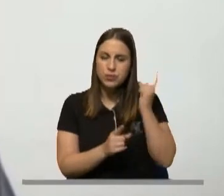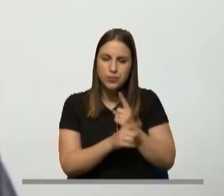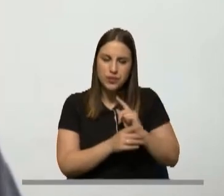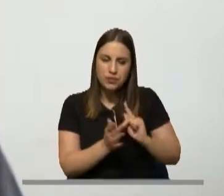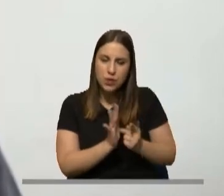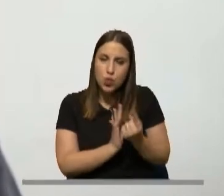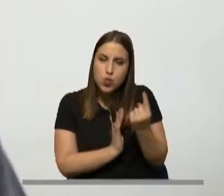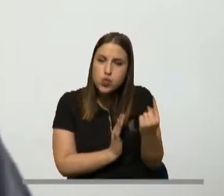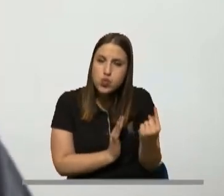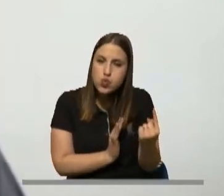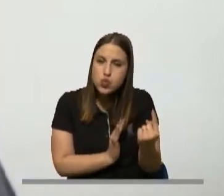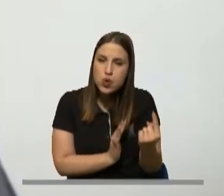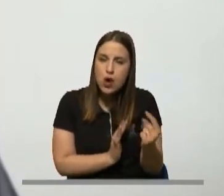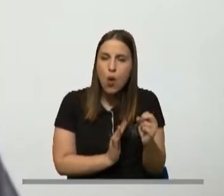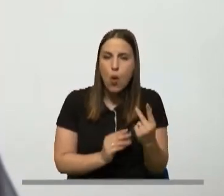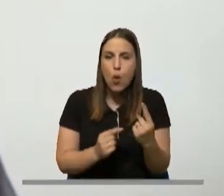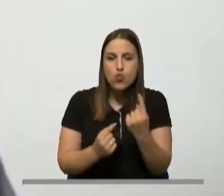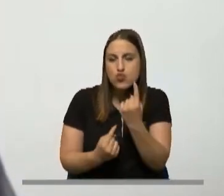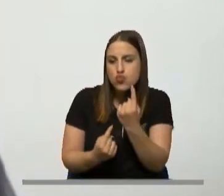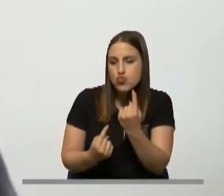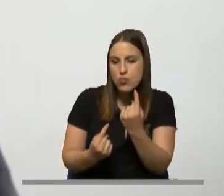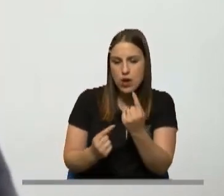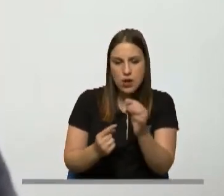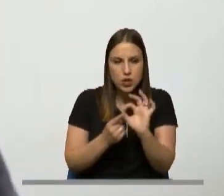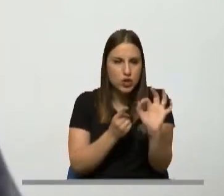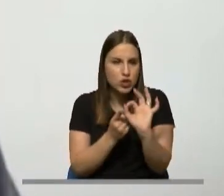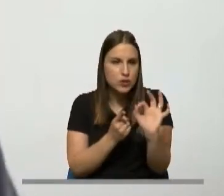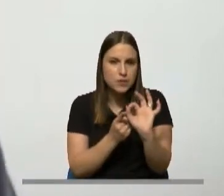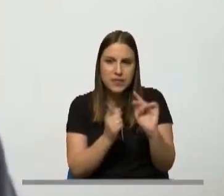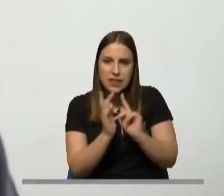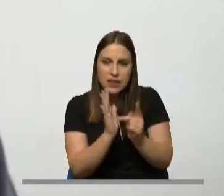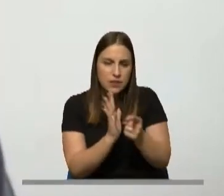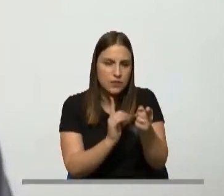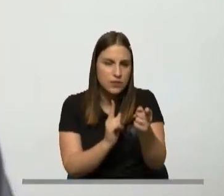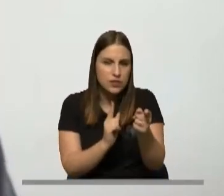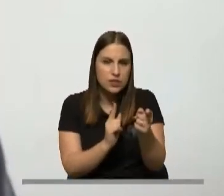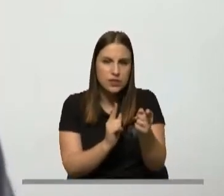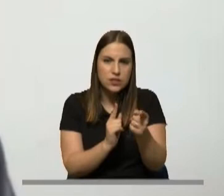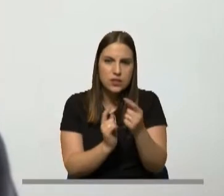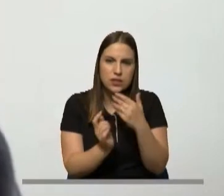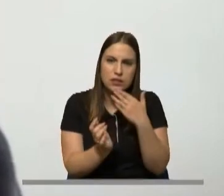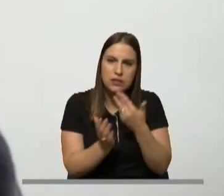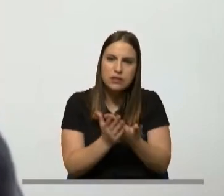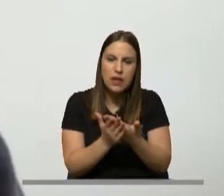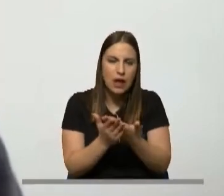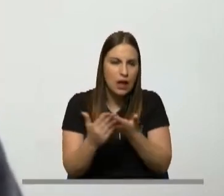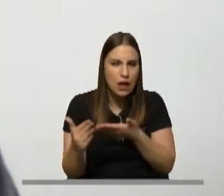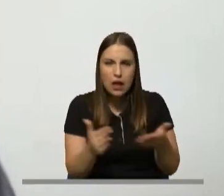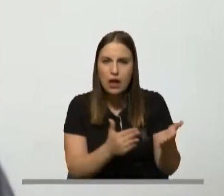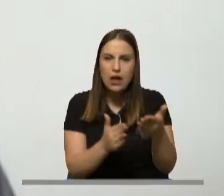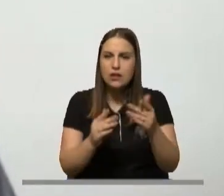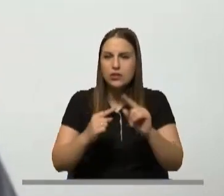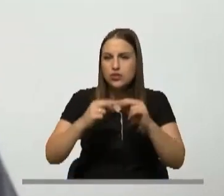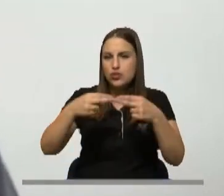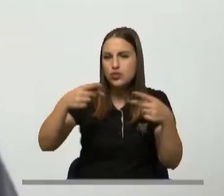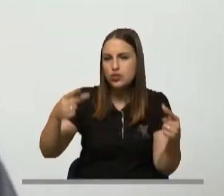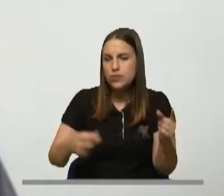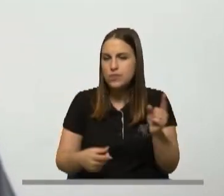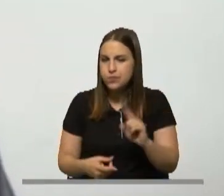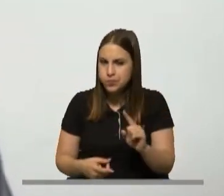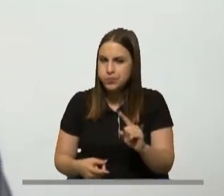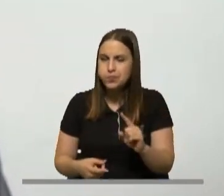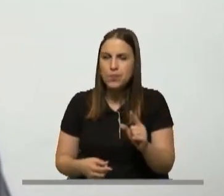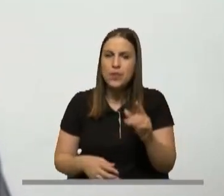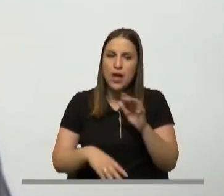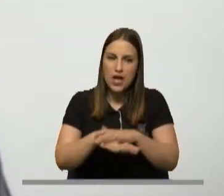technology, but a variety of technologies that assert different procedures and principles. It is in